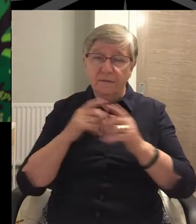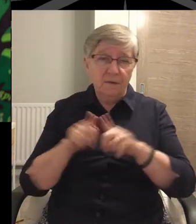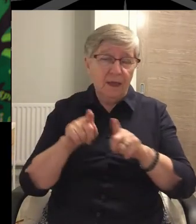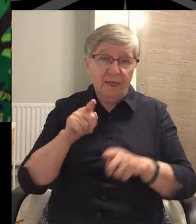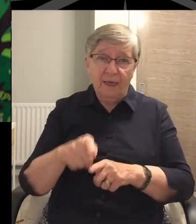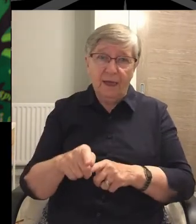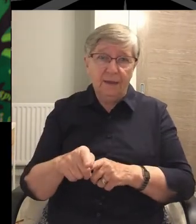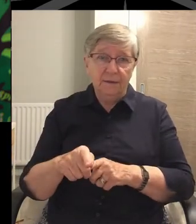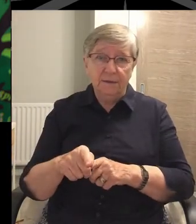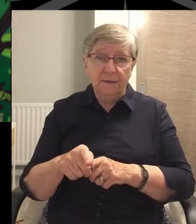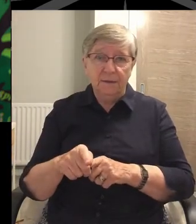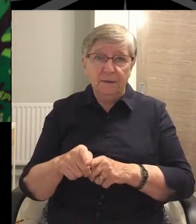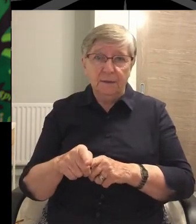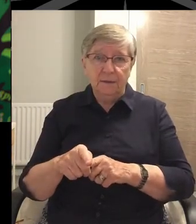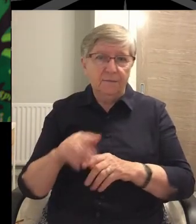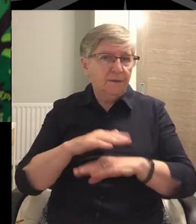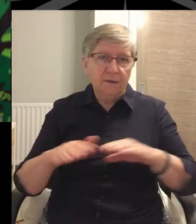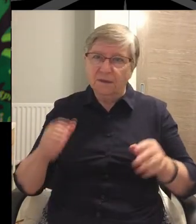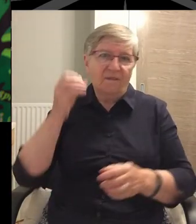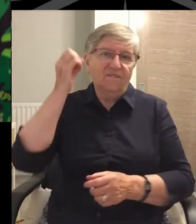And a God who loves like that